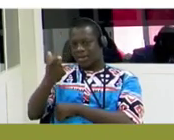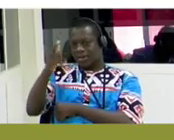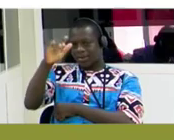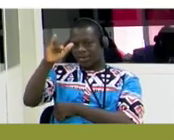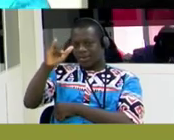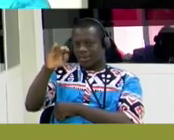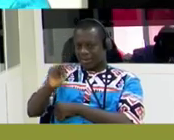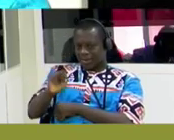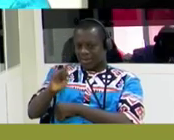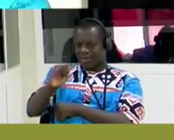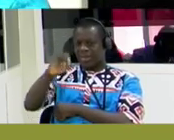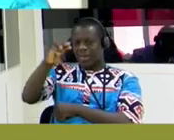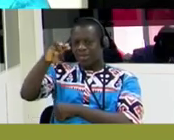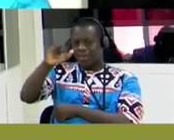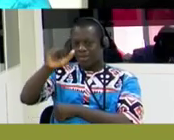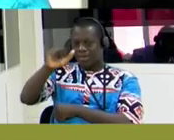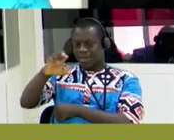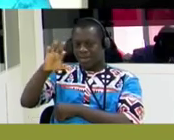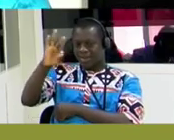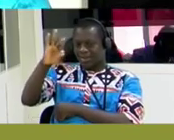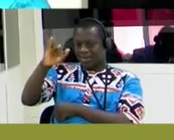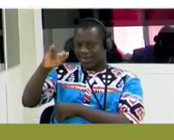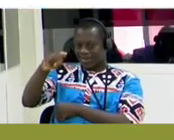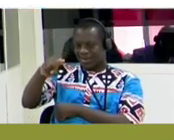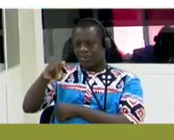Did Alhaji Martin come alone? No,